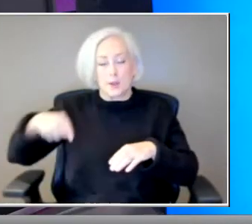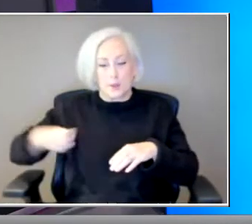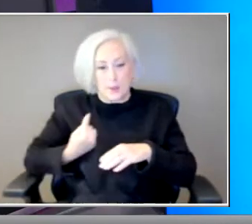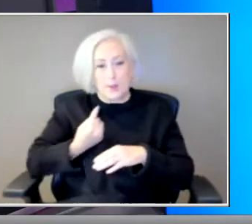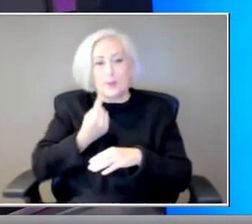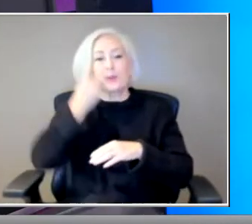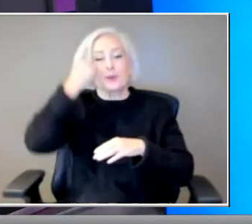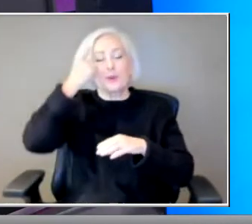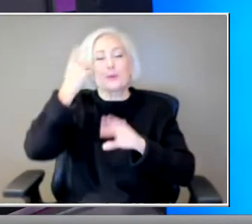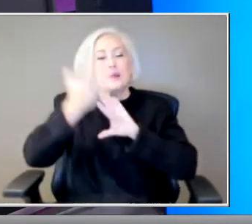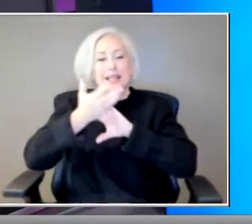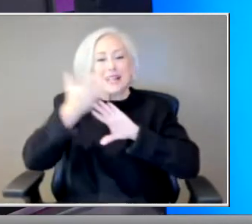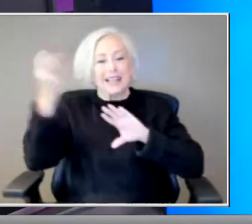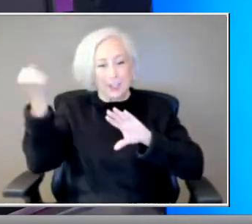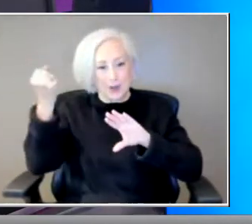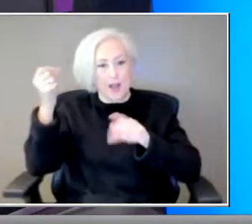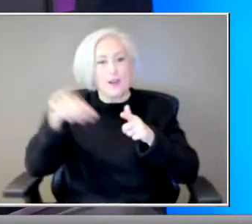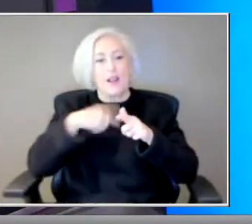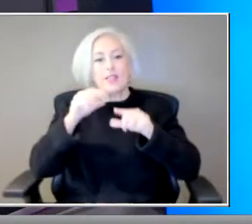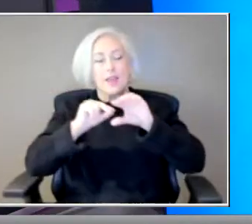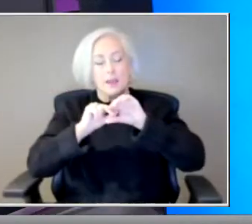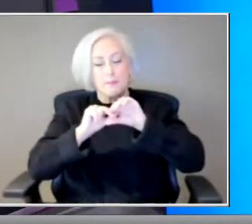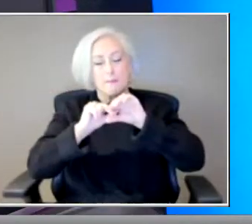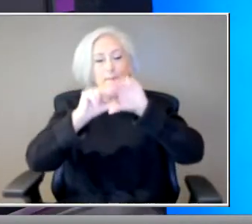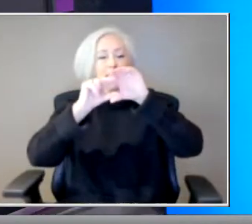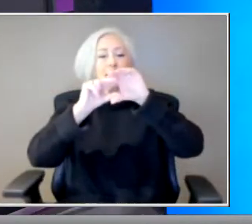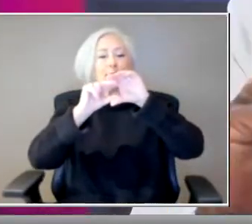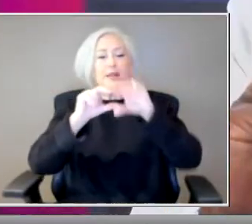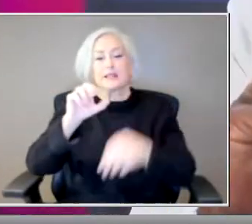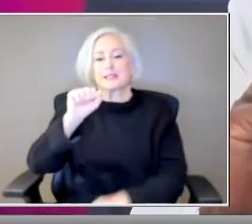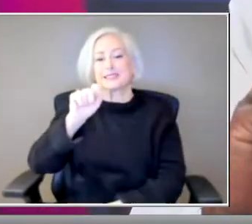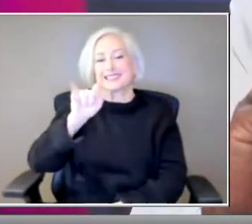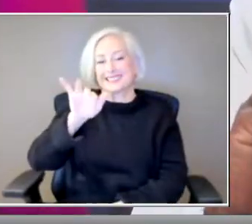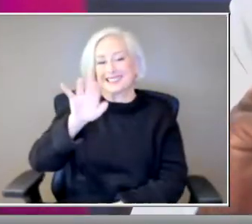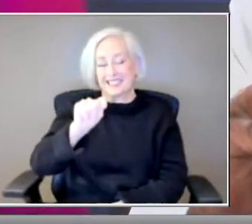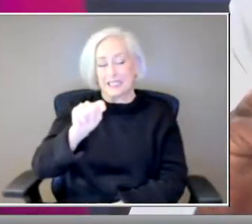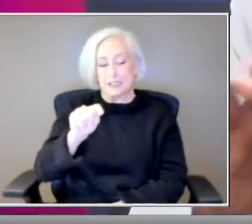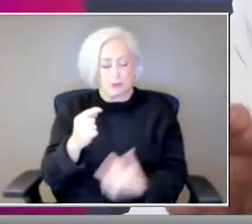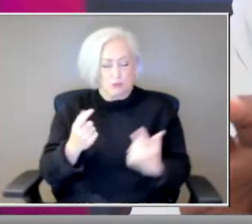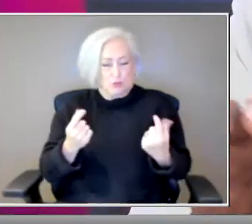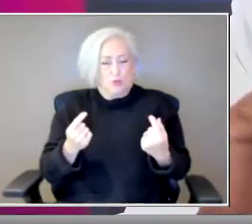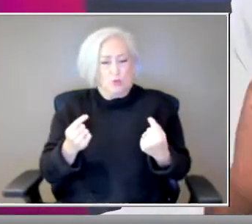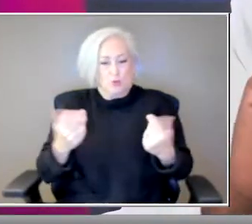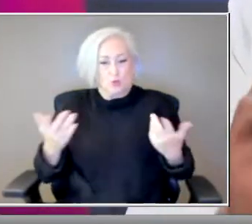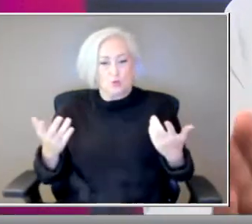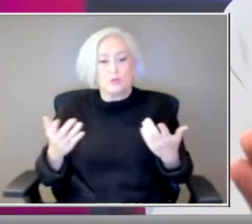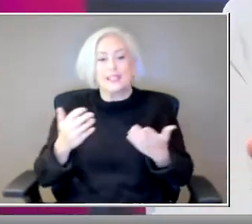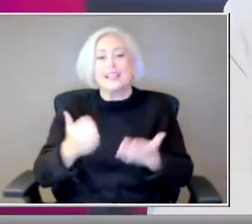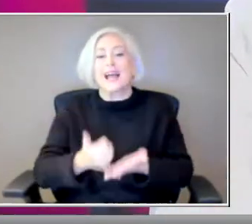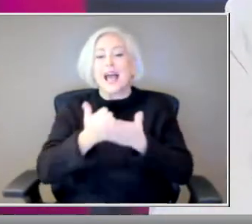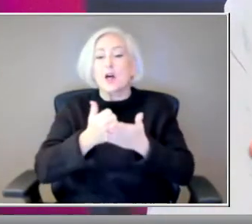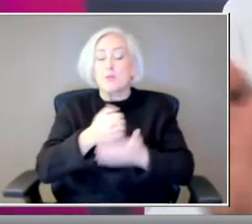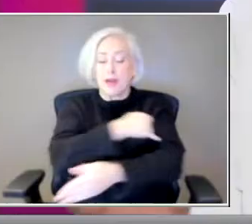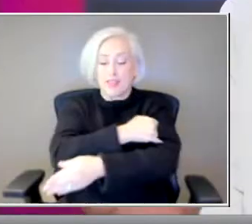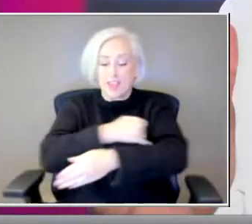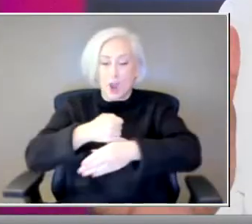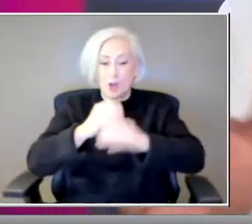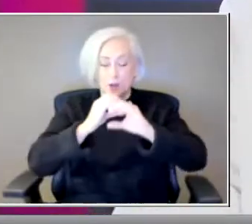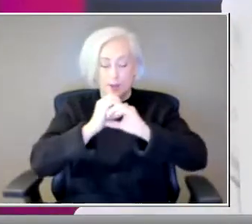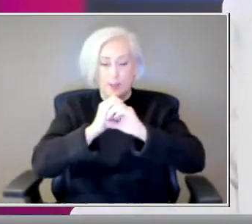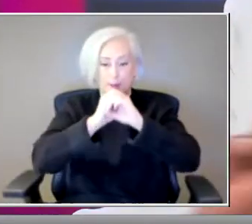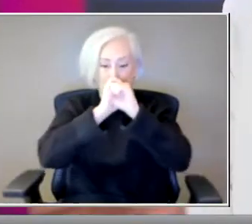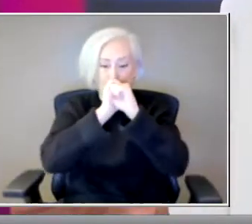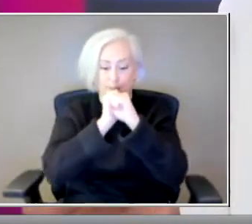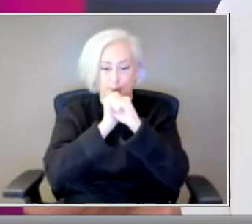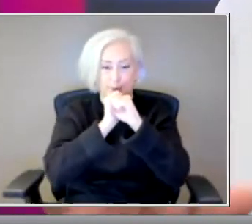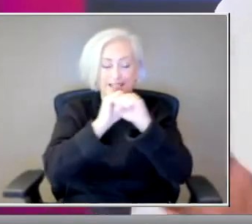the stents basically, what they do is if there's a blockage, it keeps the artery open and pushing the blockage away from